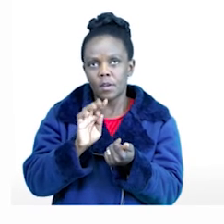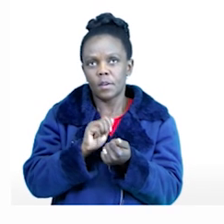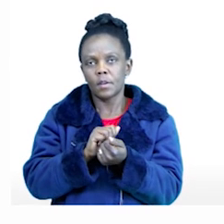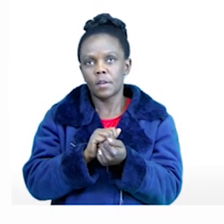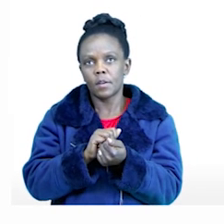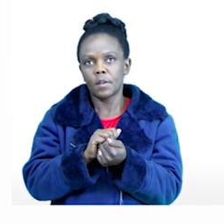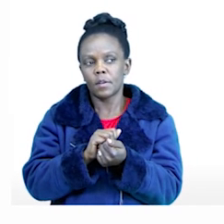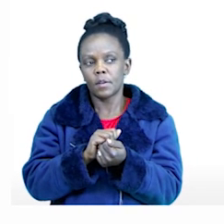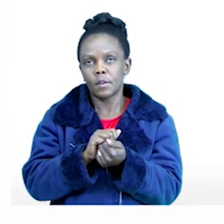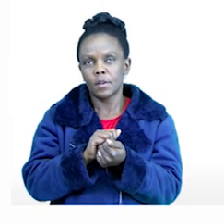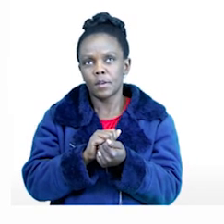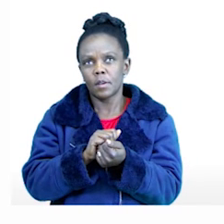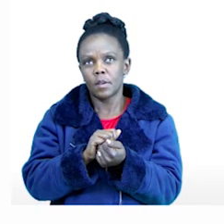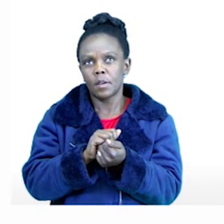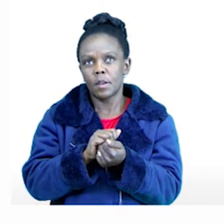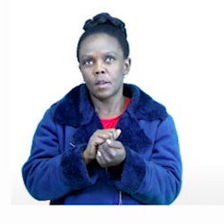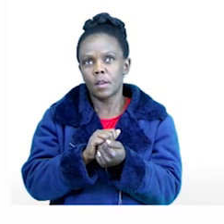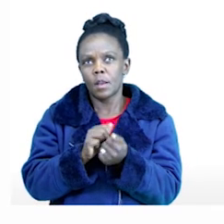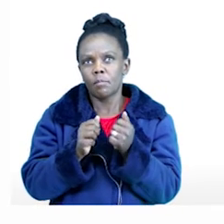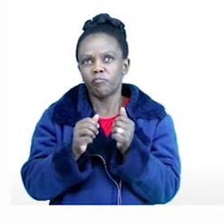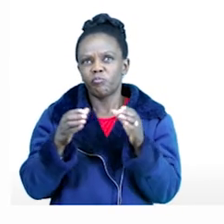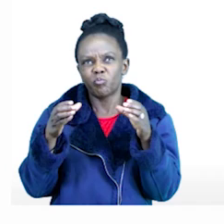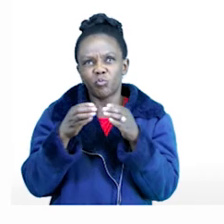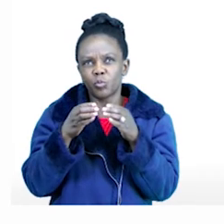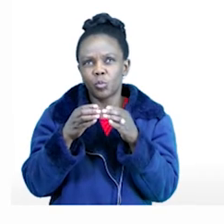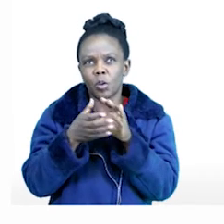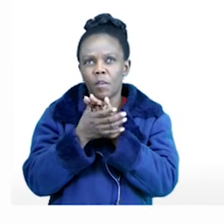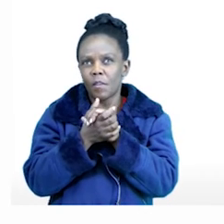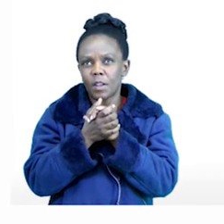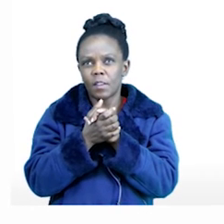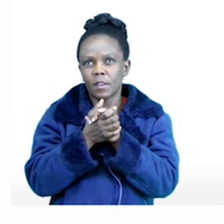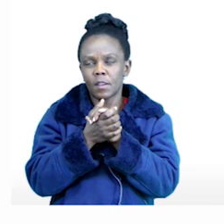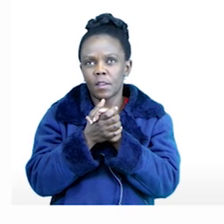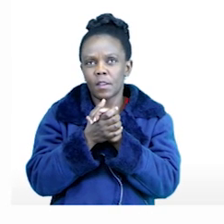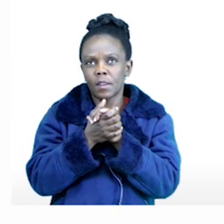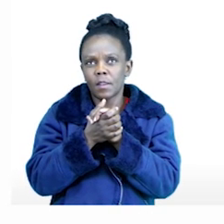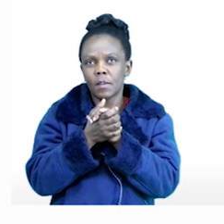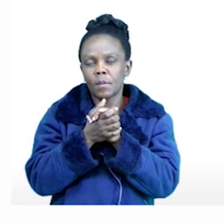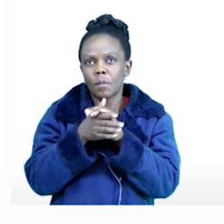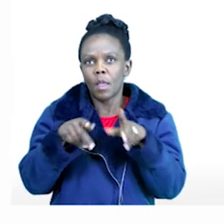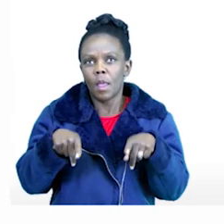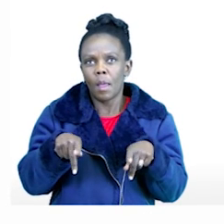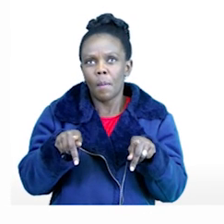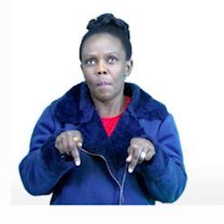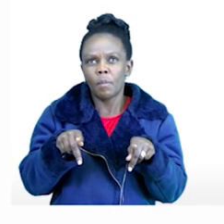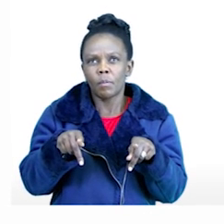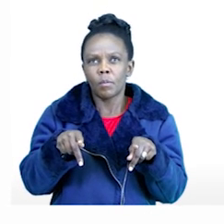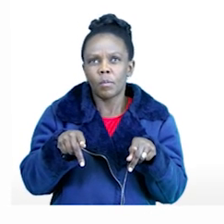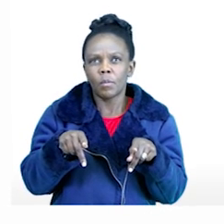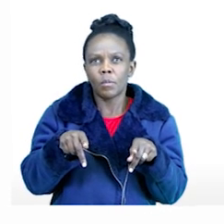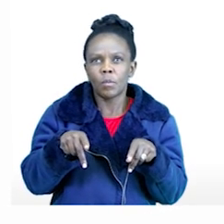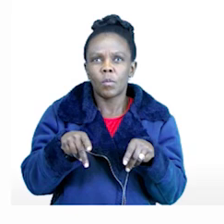we can see that there is a group of friends who want to meet, and there is a path that they need to follow. You're going to